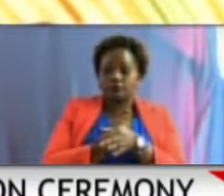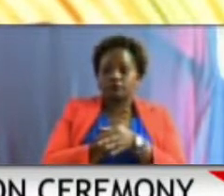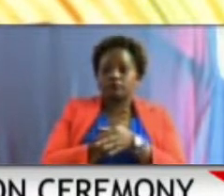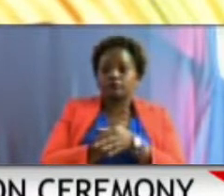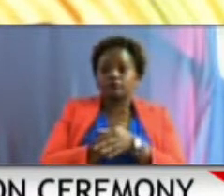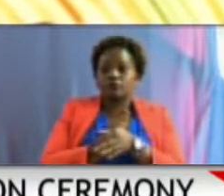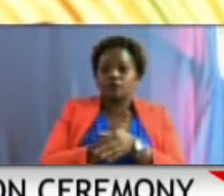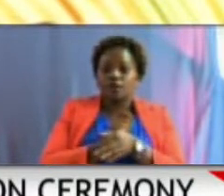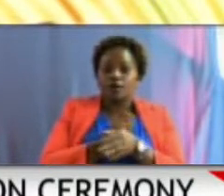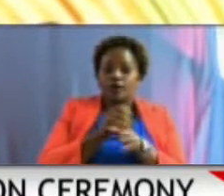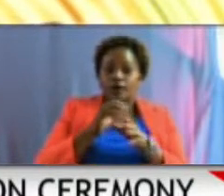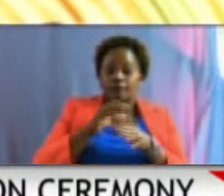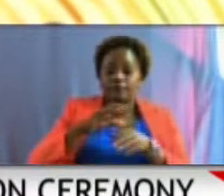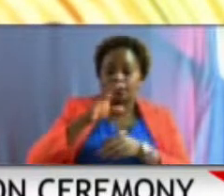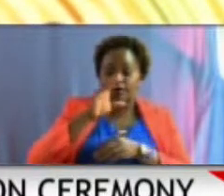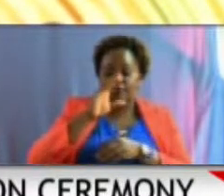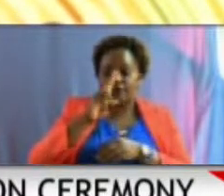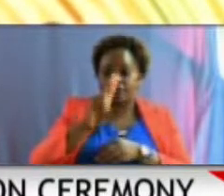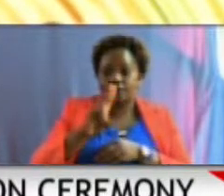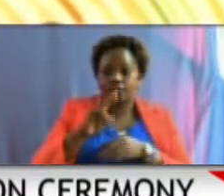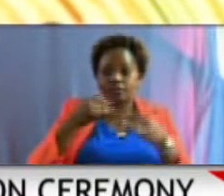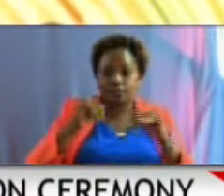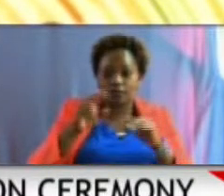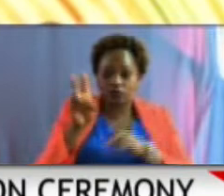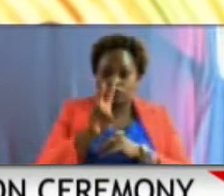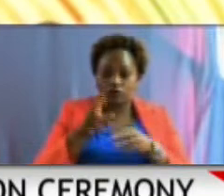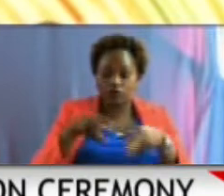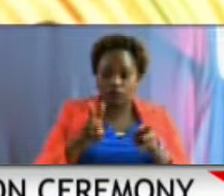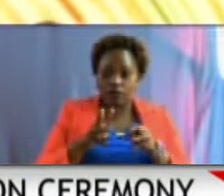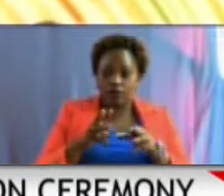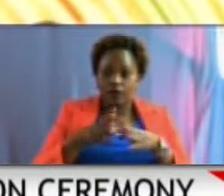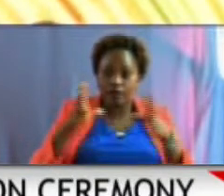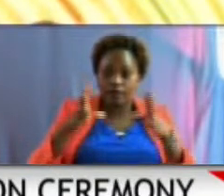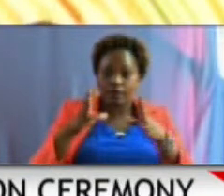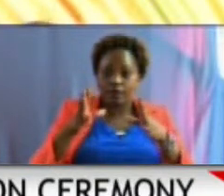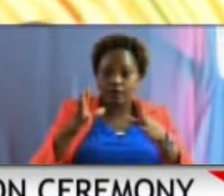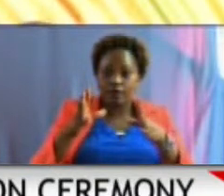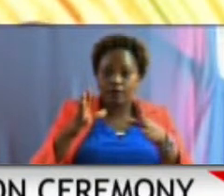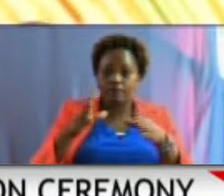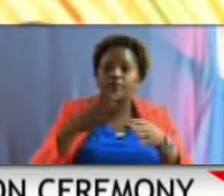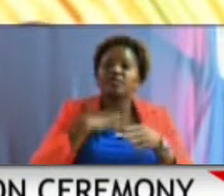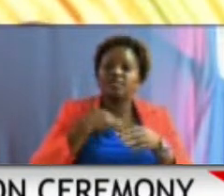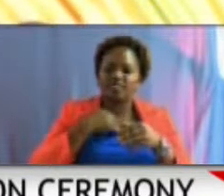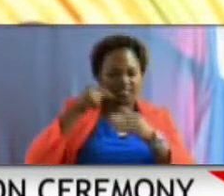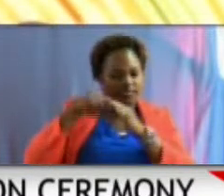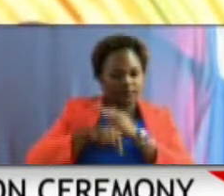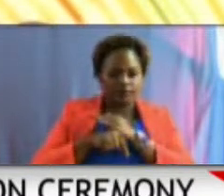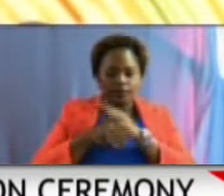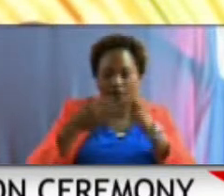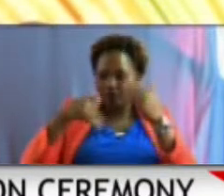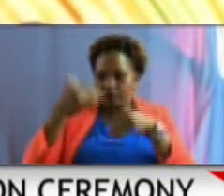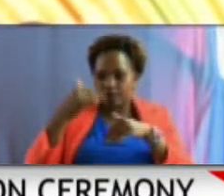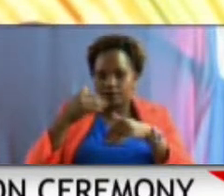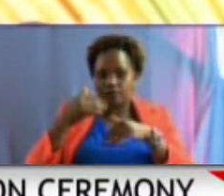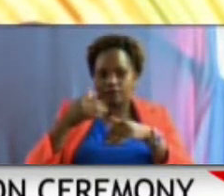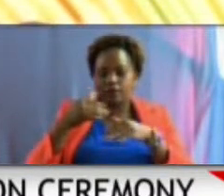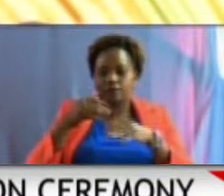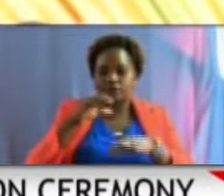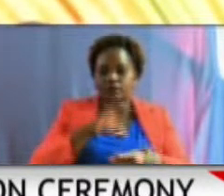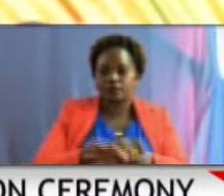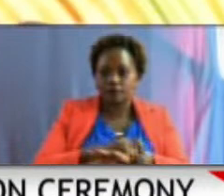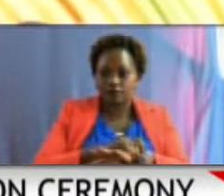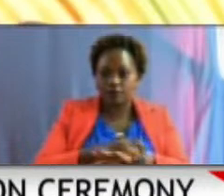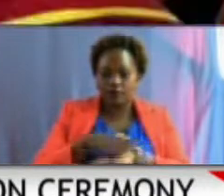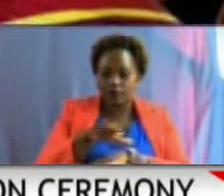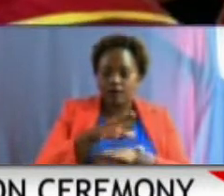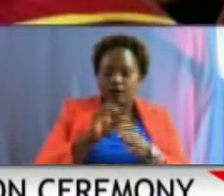Mr. Chancellor, sir, in trying to find ways to support the most needy among us, the university management has established an